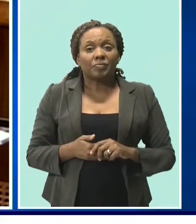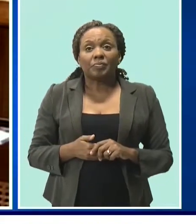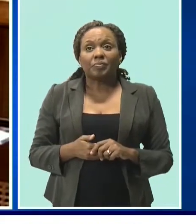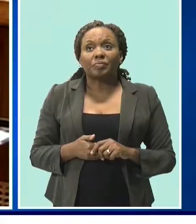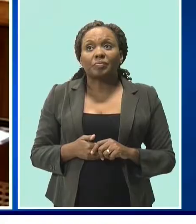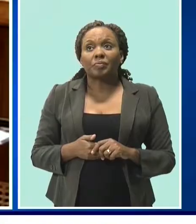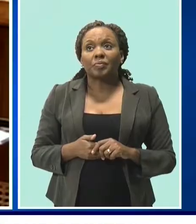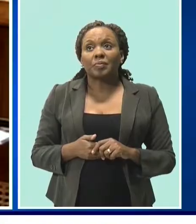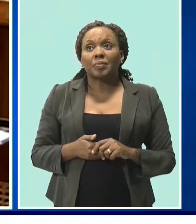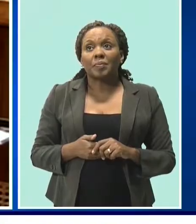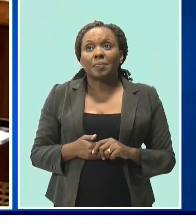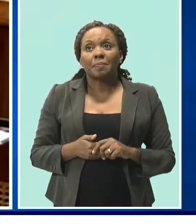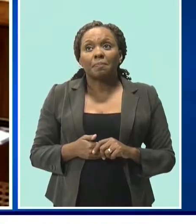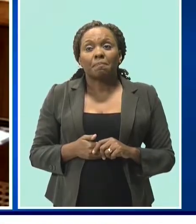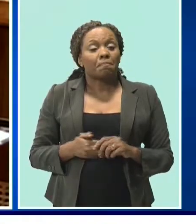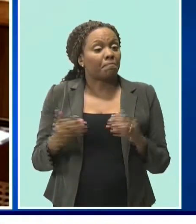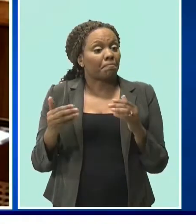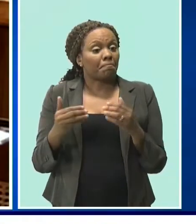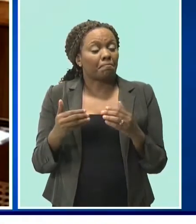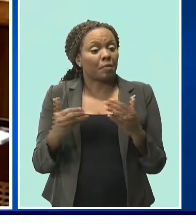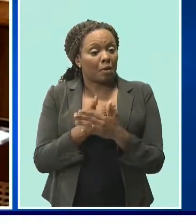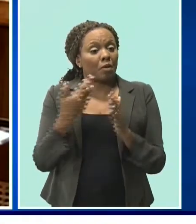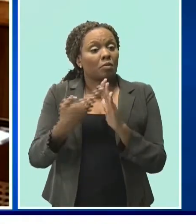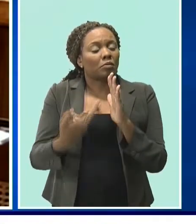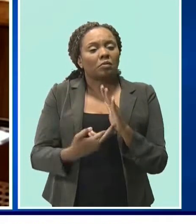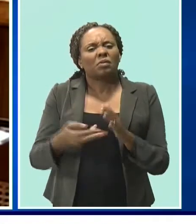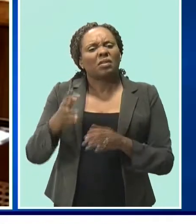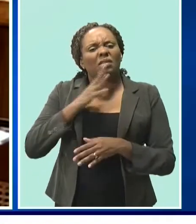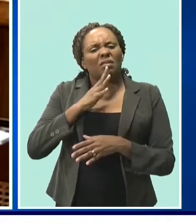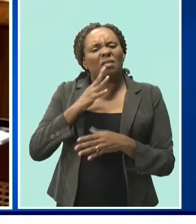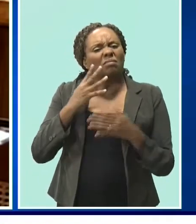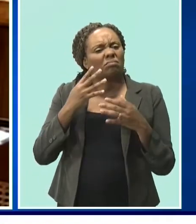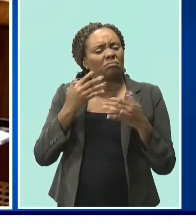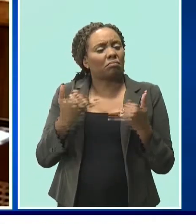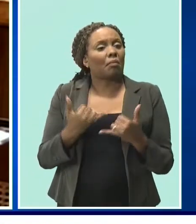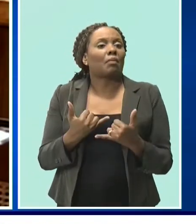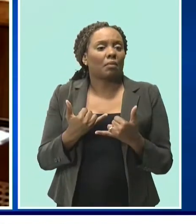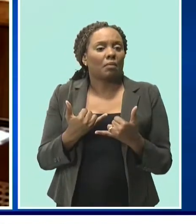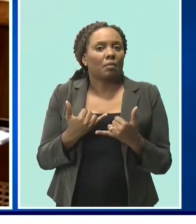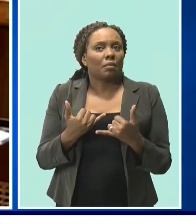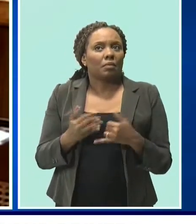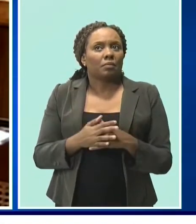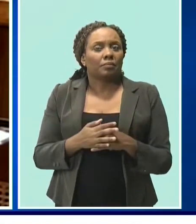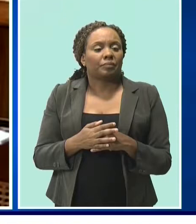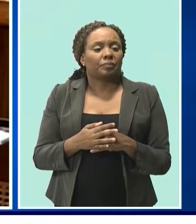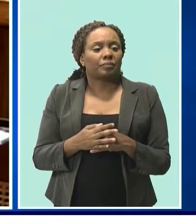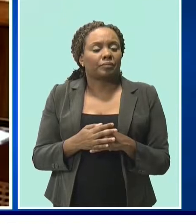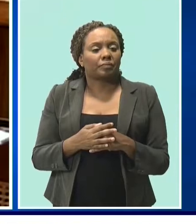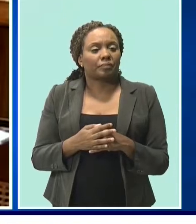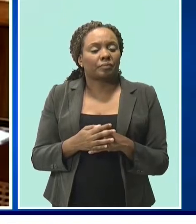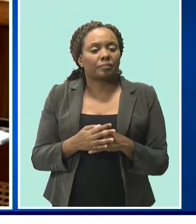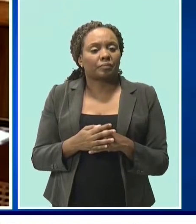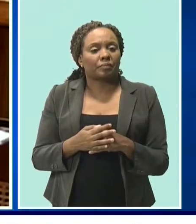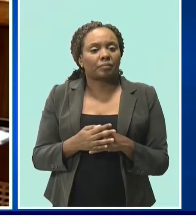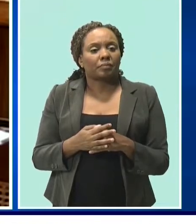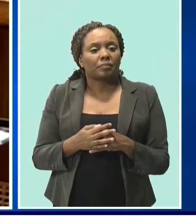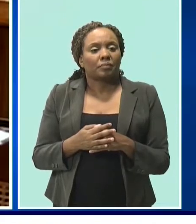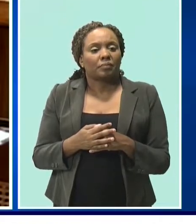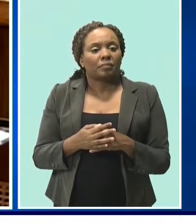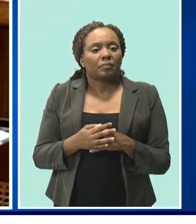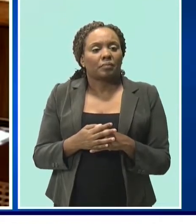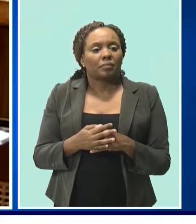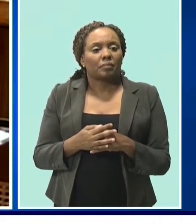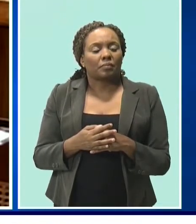that are being considered within the provisions that we're speaking about today, Mr. President, also having